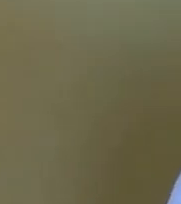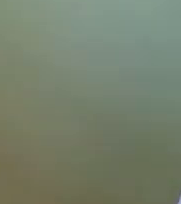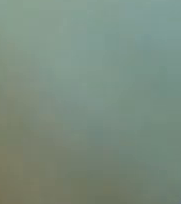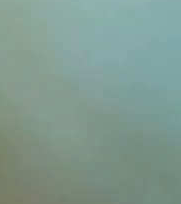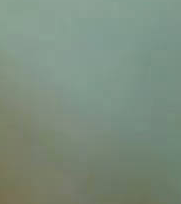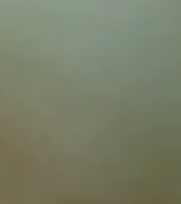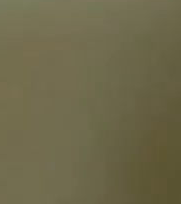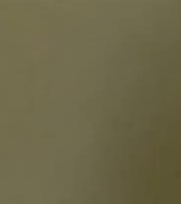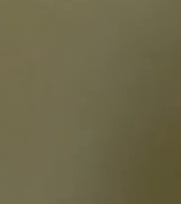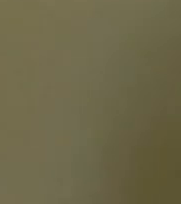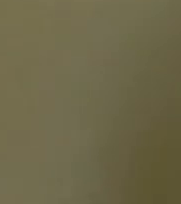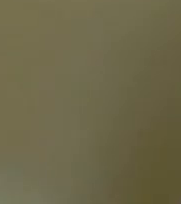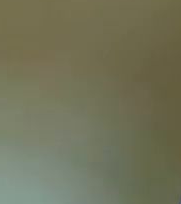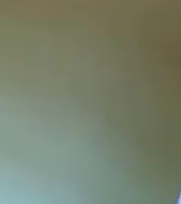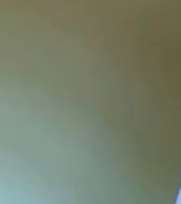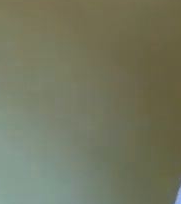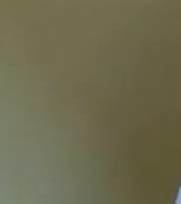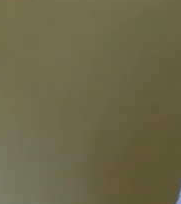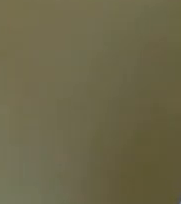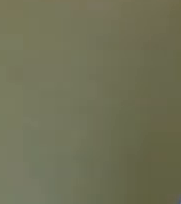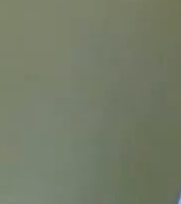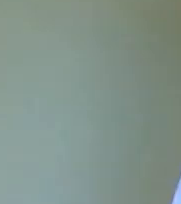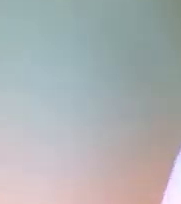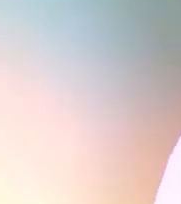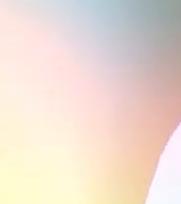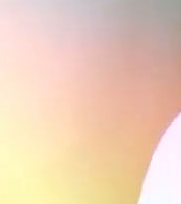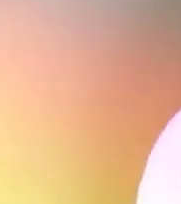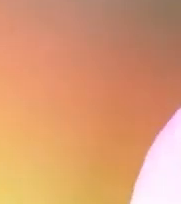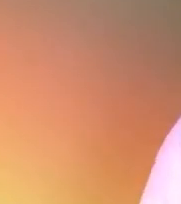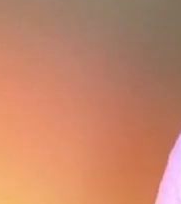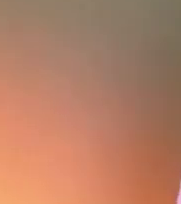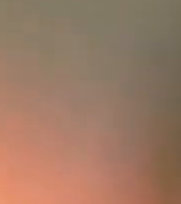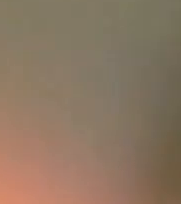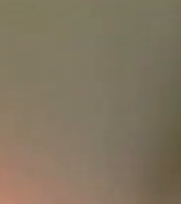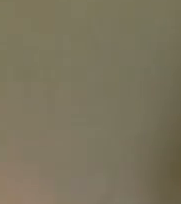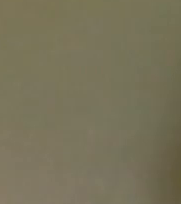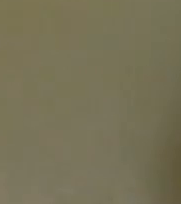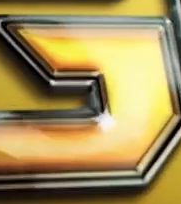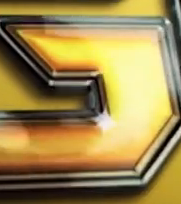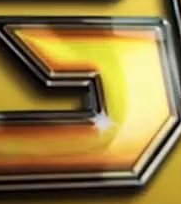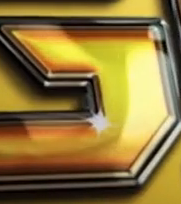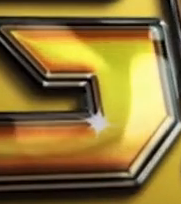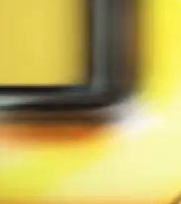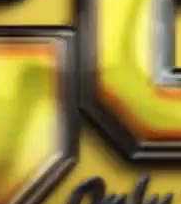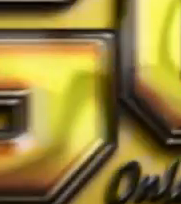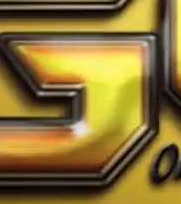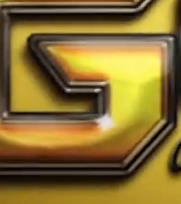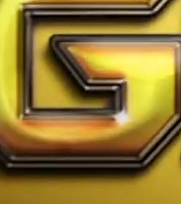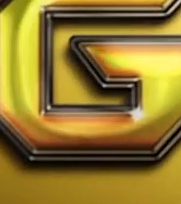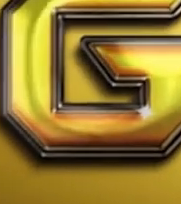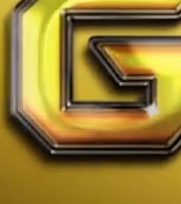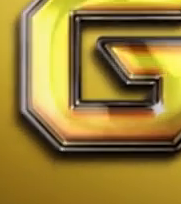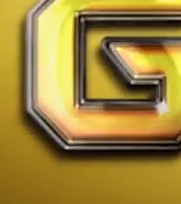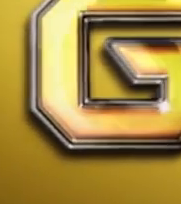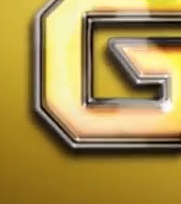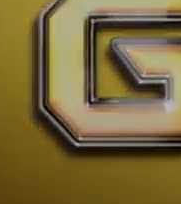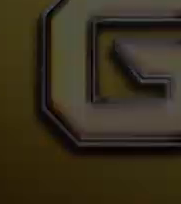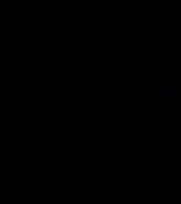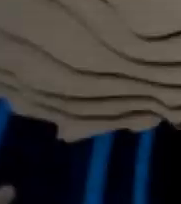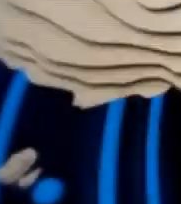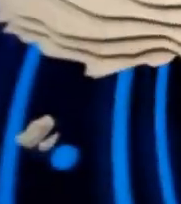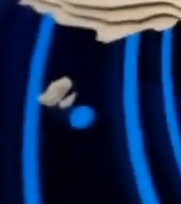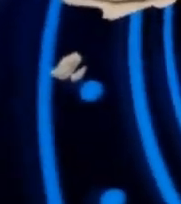Bula, I'm Miri, I'm from Lotoka, and I love Gold FM because they play all my classic hits. Gold FM, only the classic